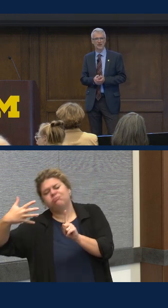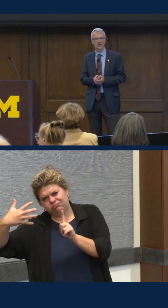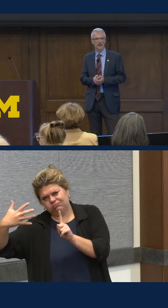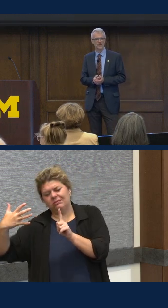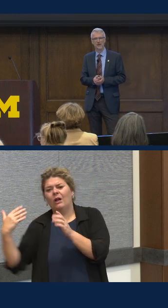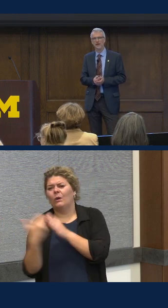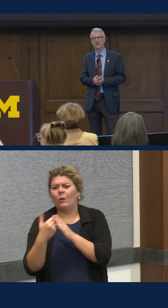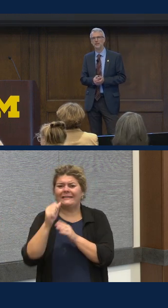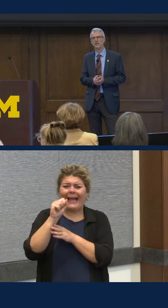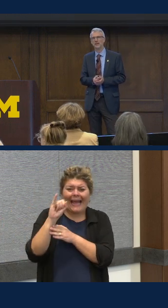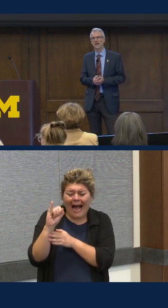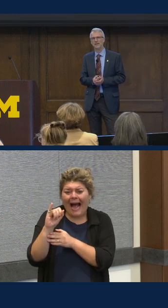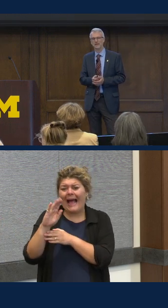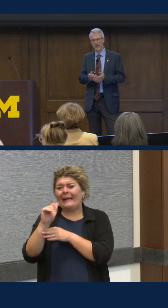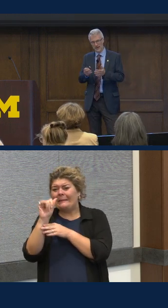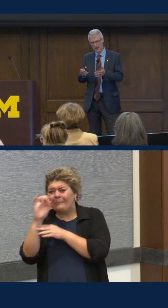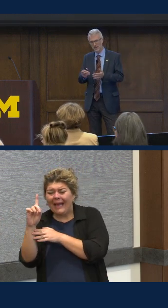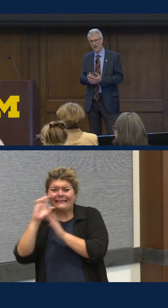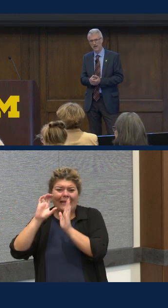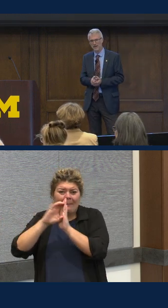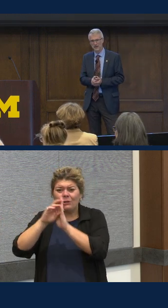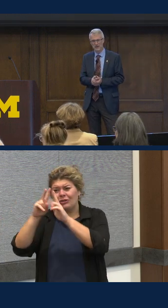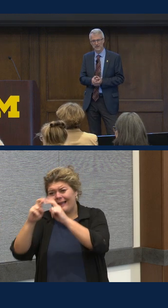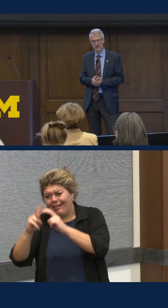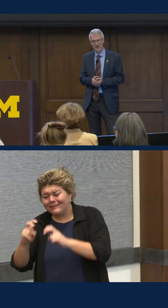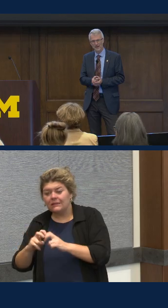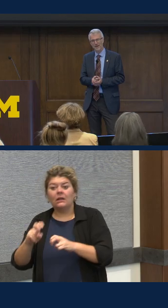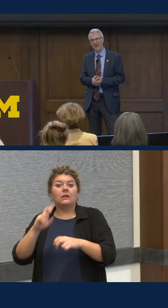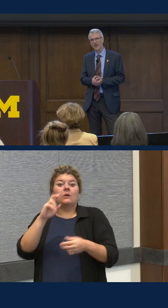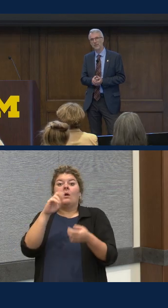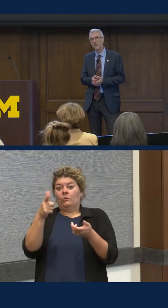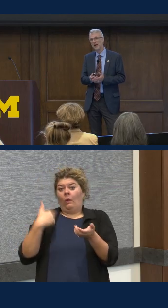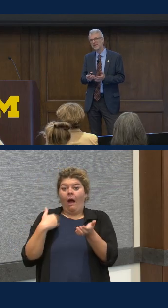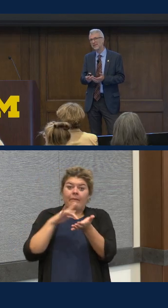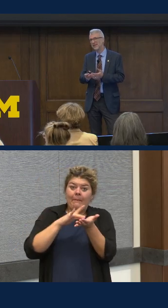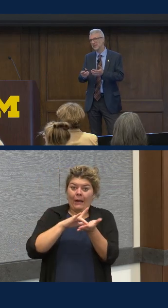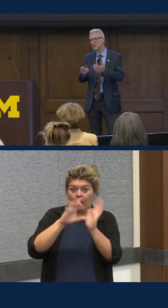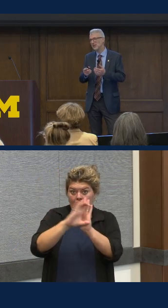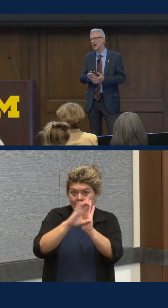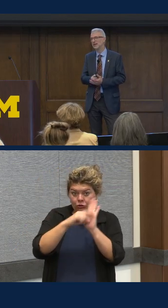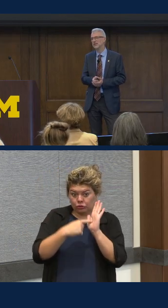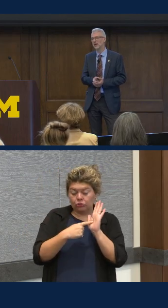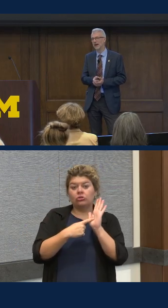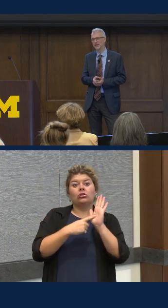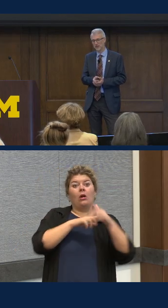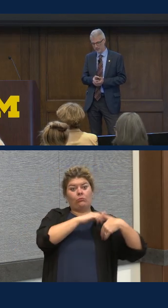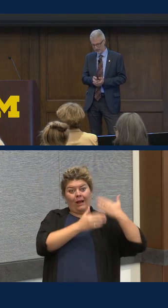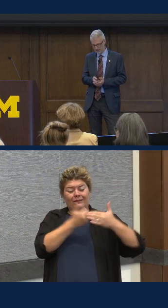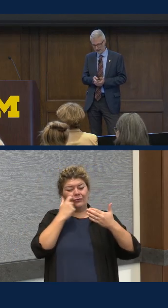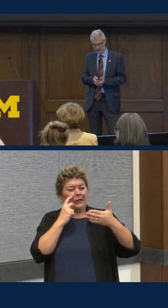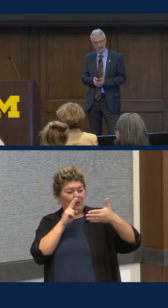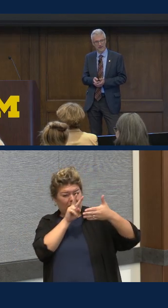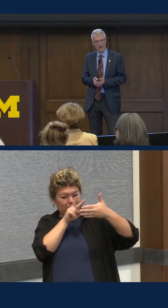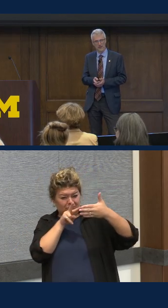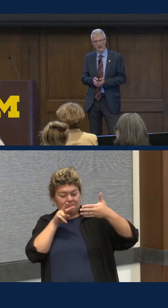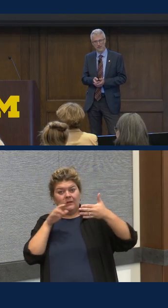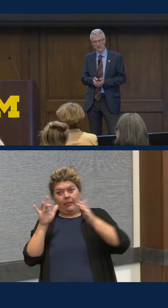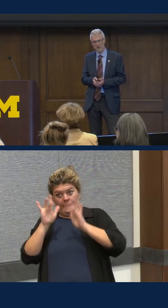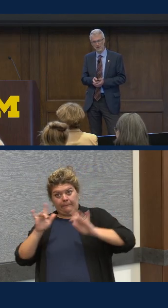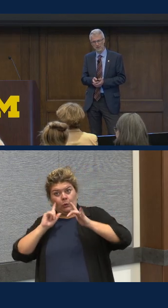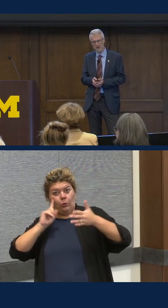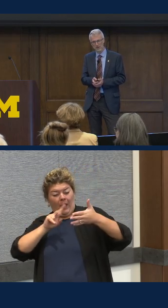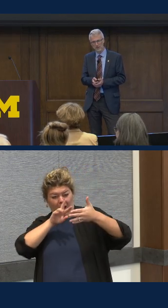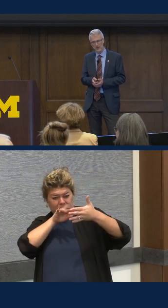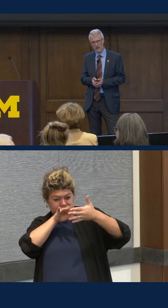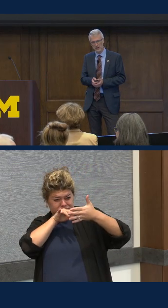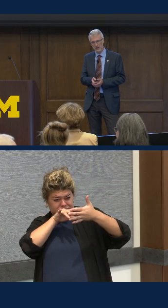AI-based image classification, image analysis, taking medical images and processing them to try extract information, diagnostic information from